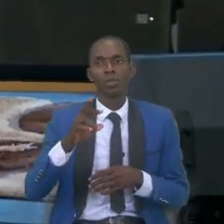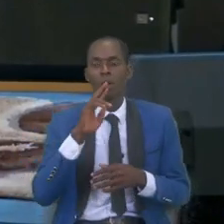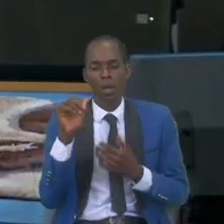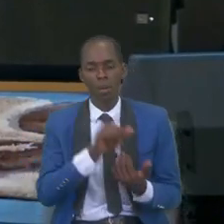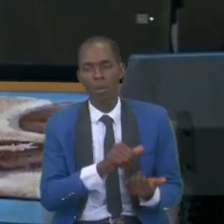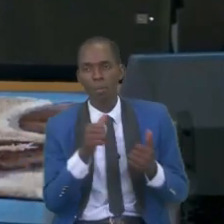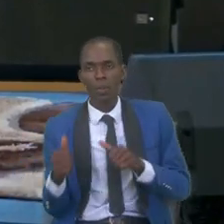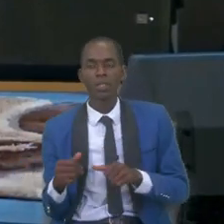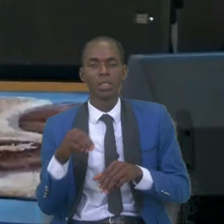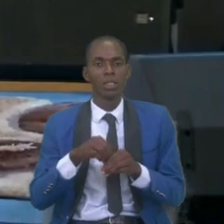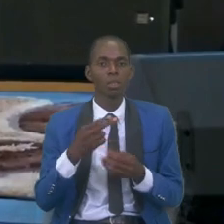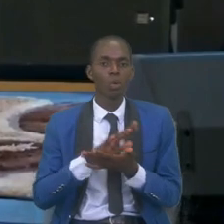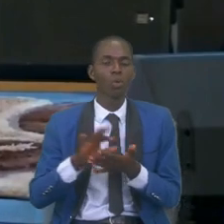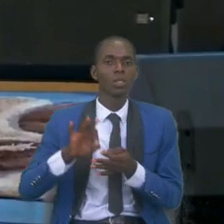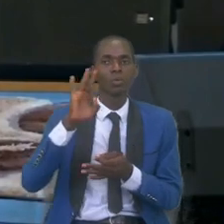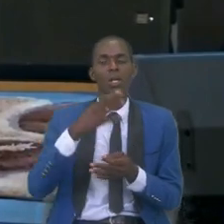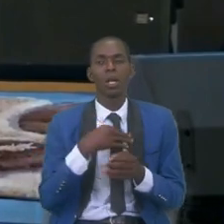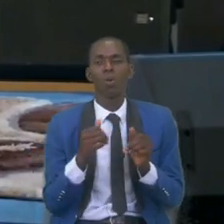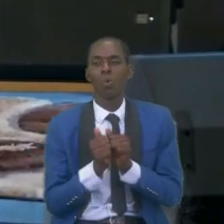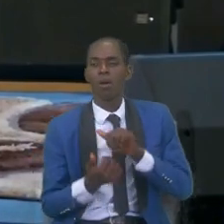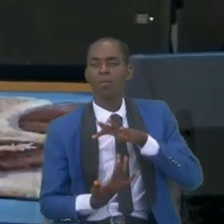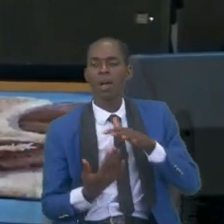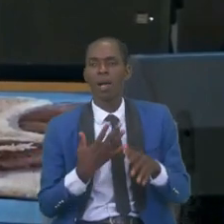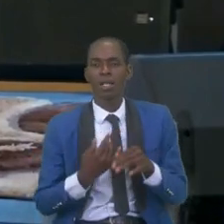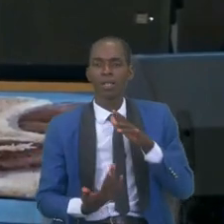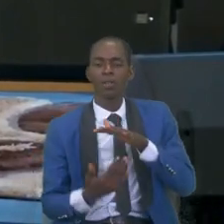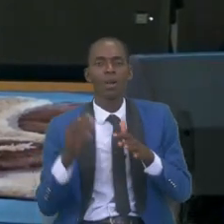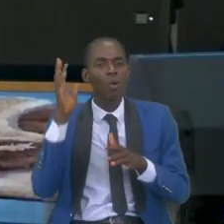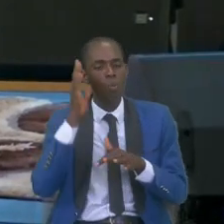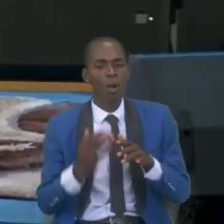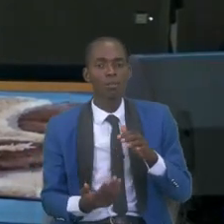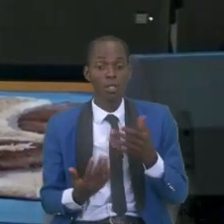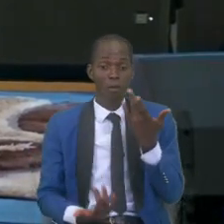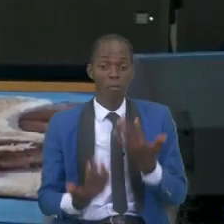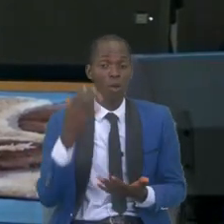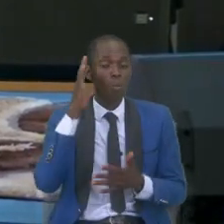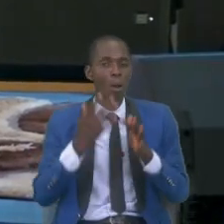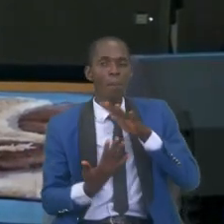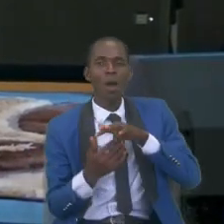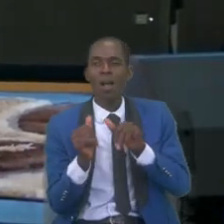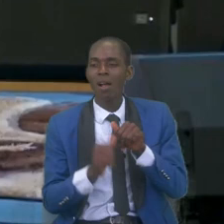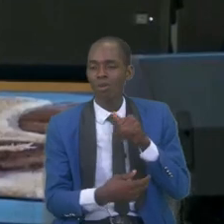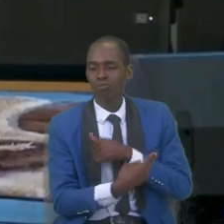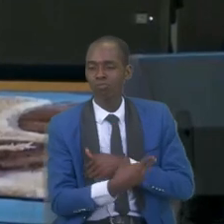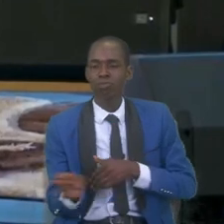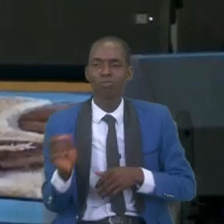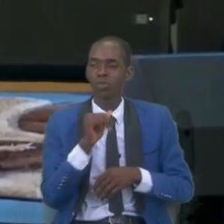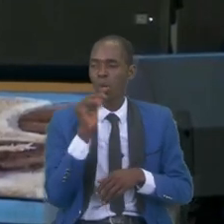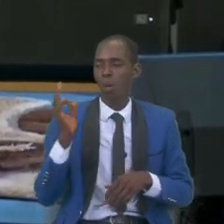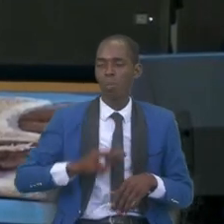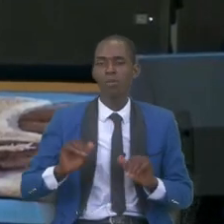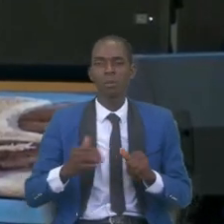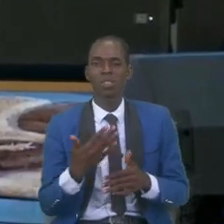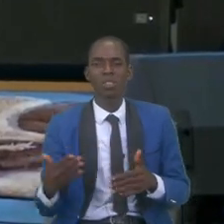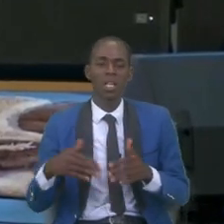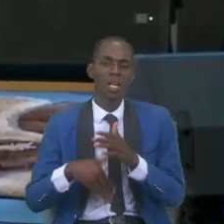the Holy Ghost and into fire. And the fire will burn every useless, unprofitable sin in your life.